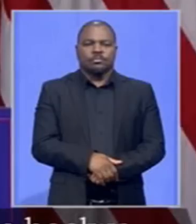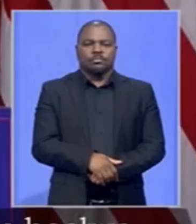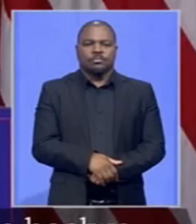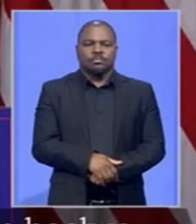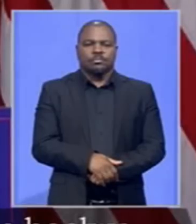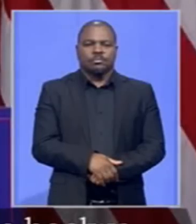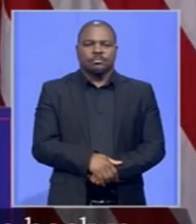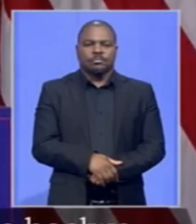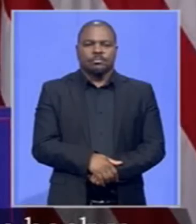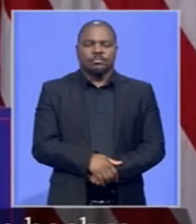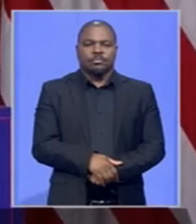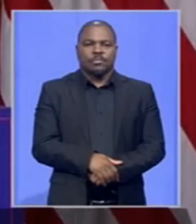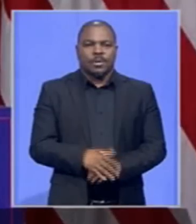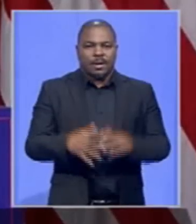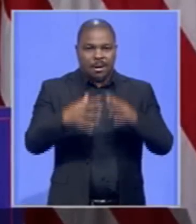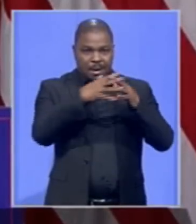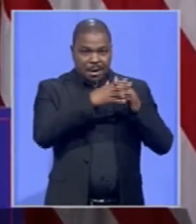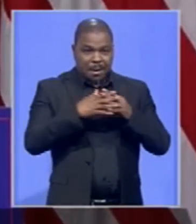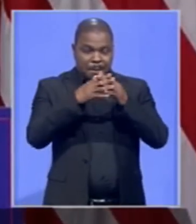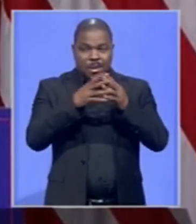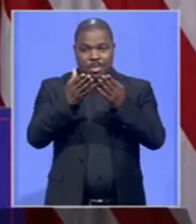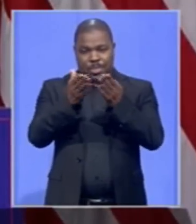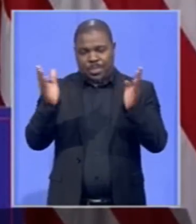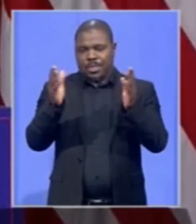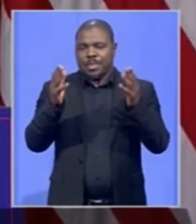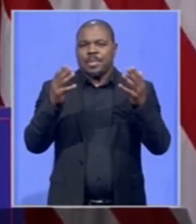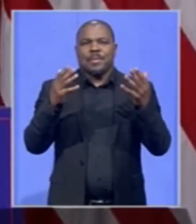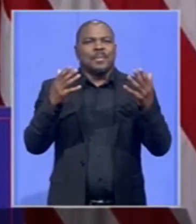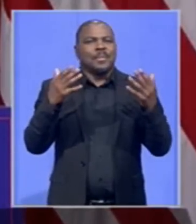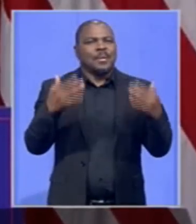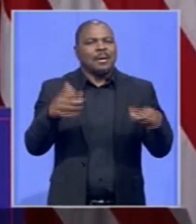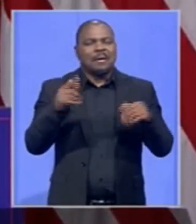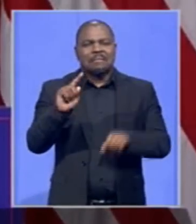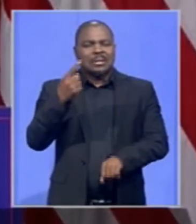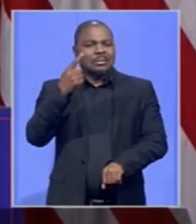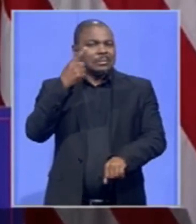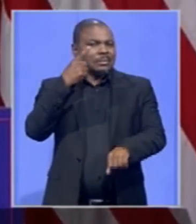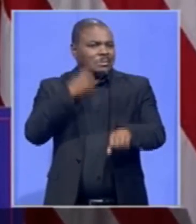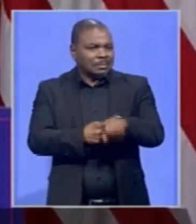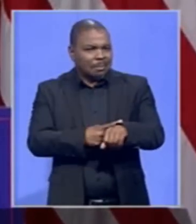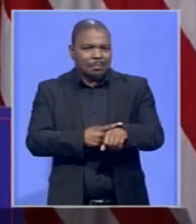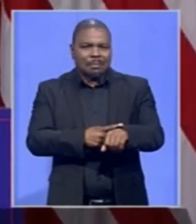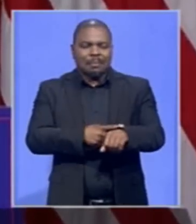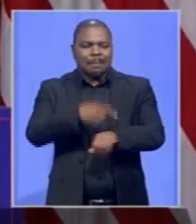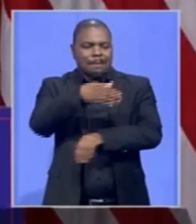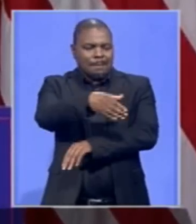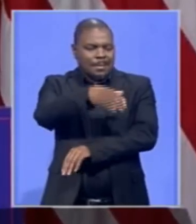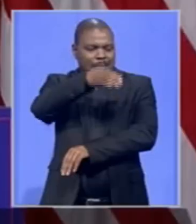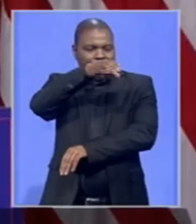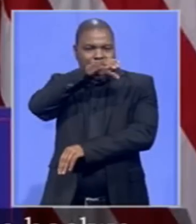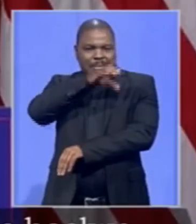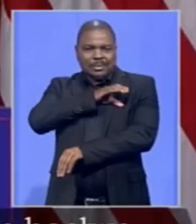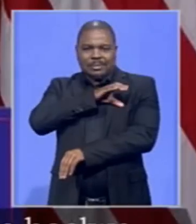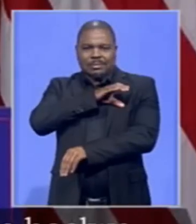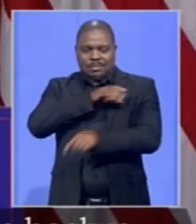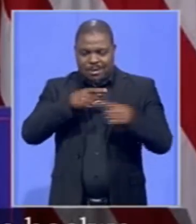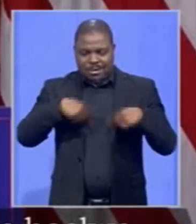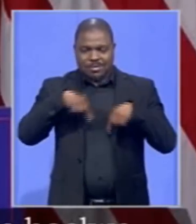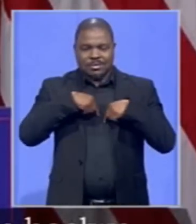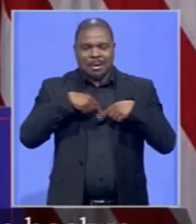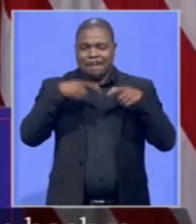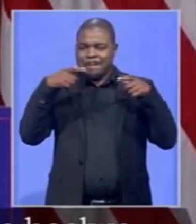America has given us an unprecedented and powerful mandate. We